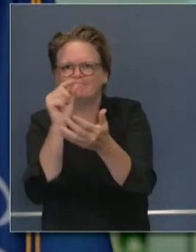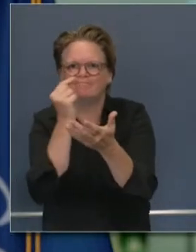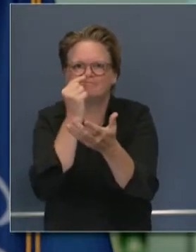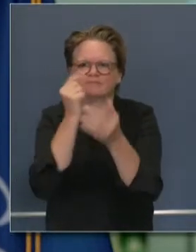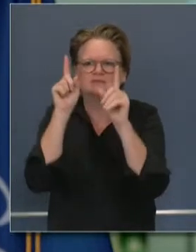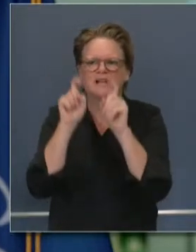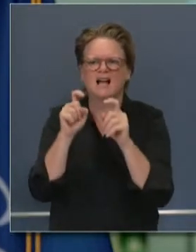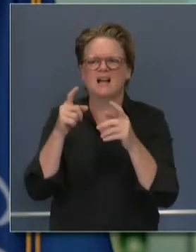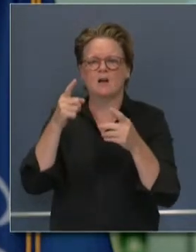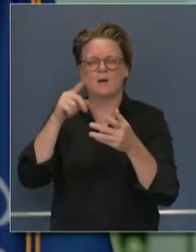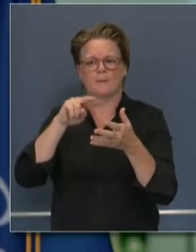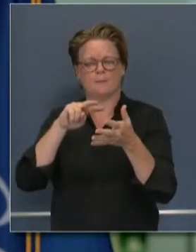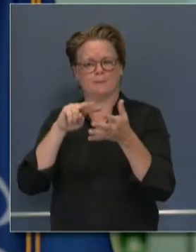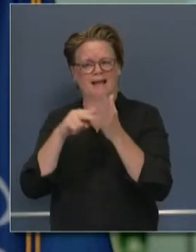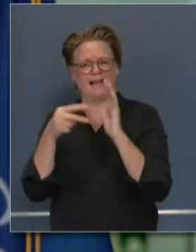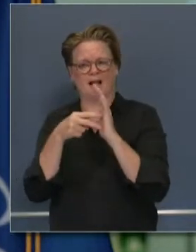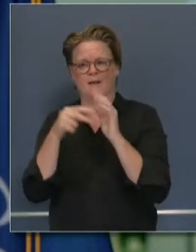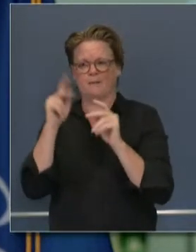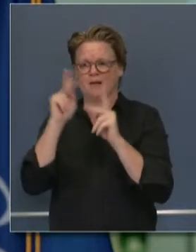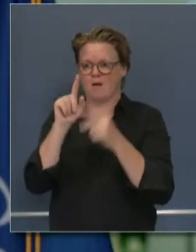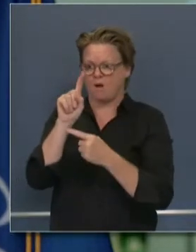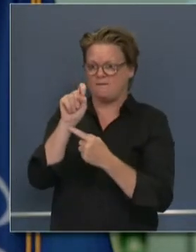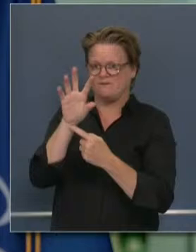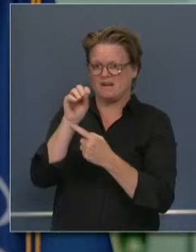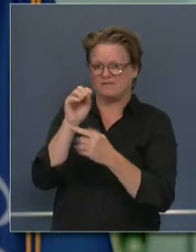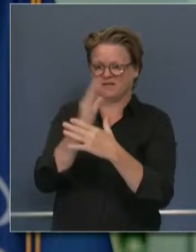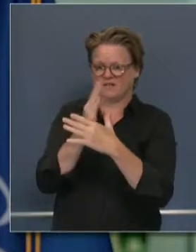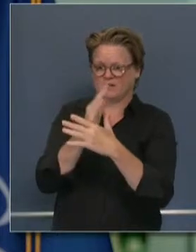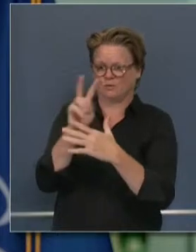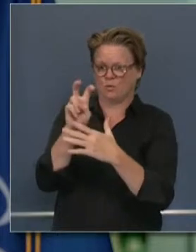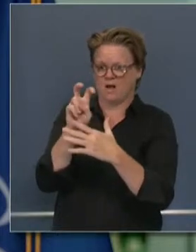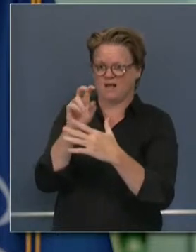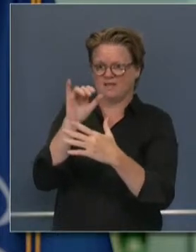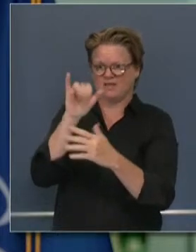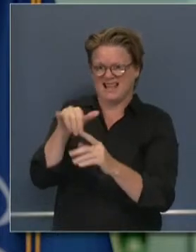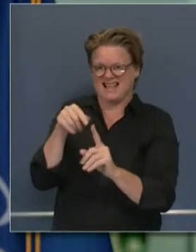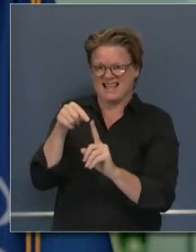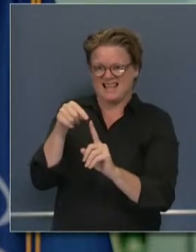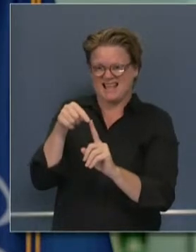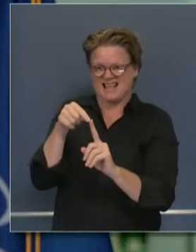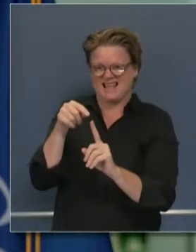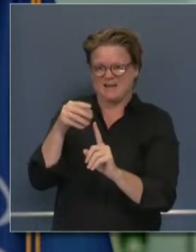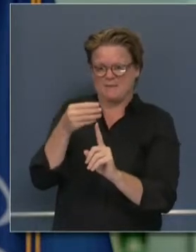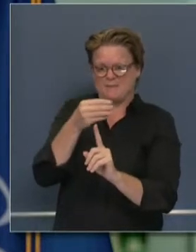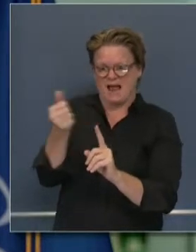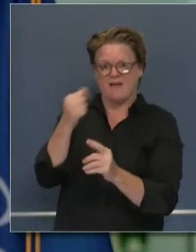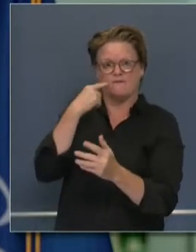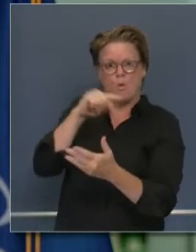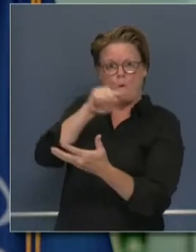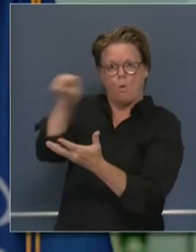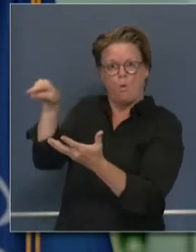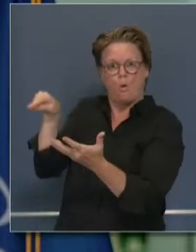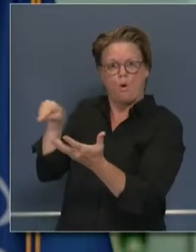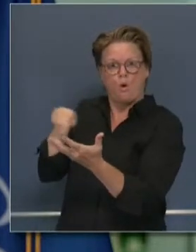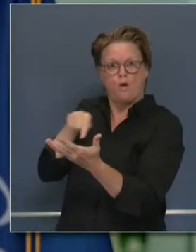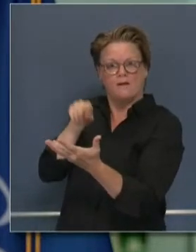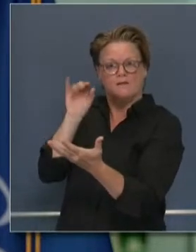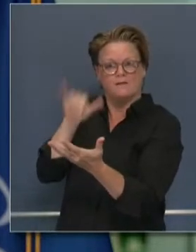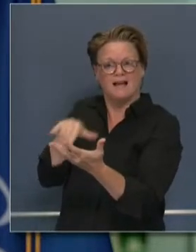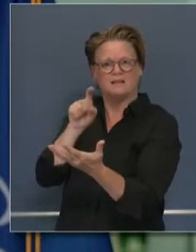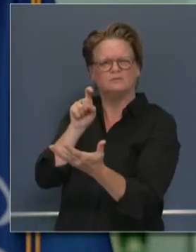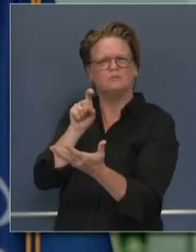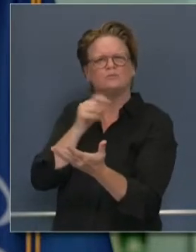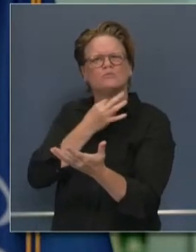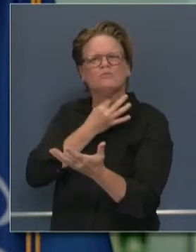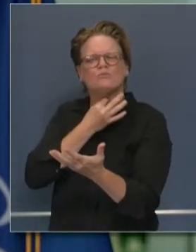of those costs? And, is that how you're able to get a number that is comparable to that current,